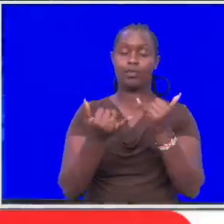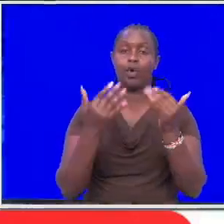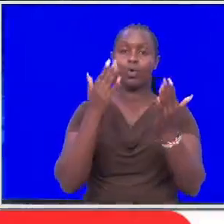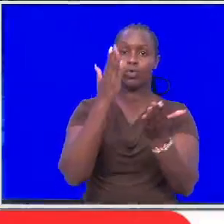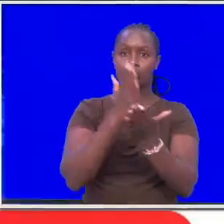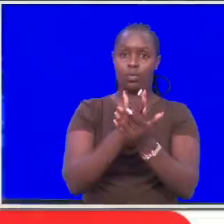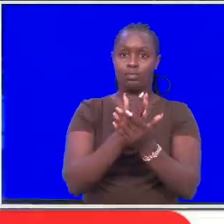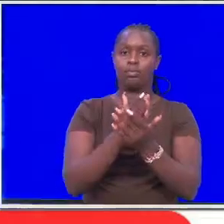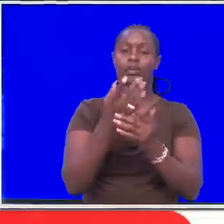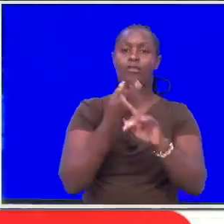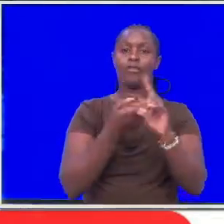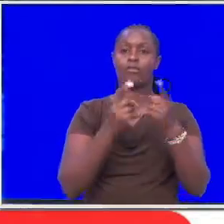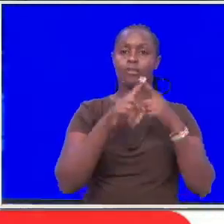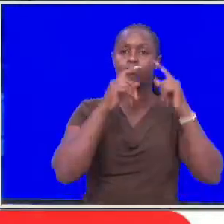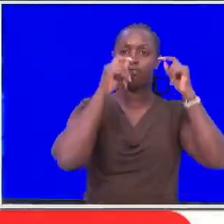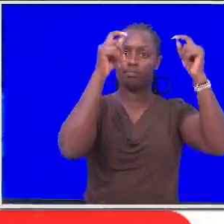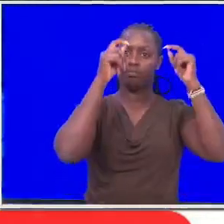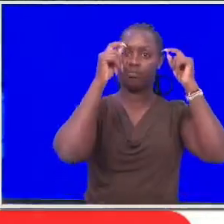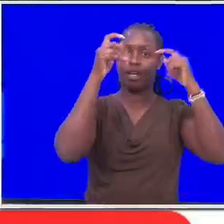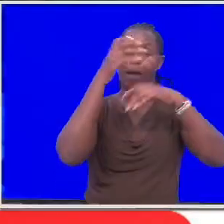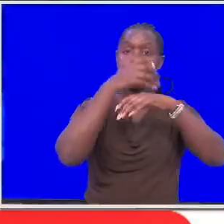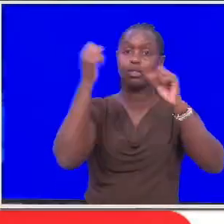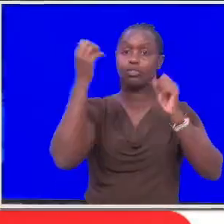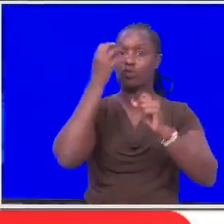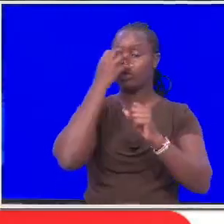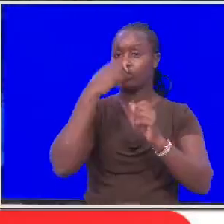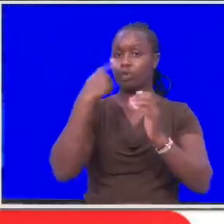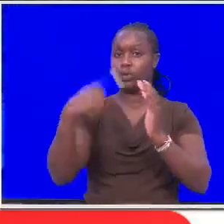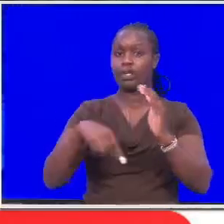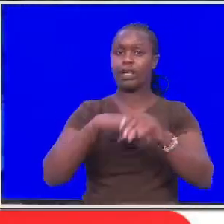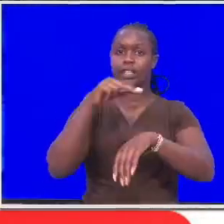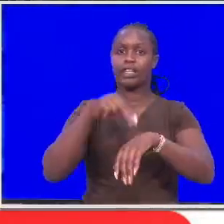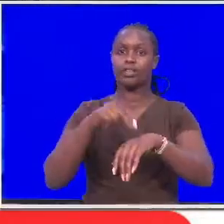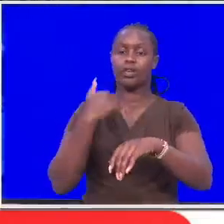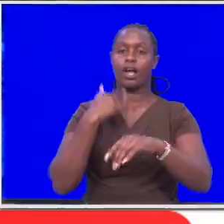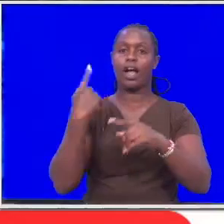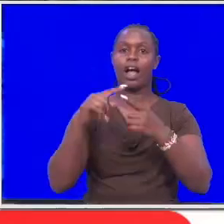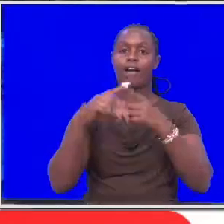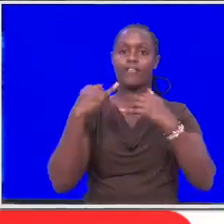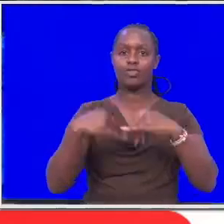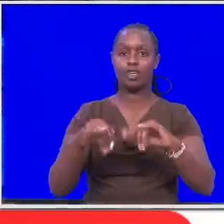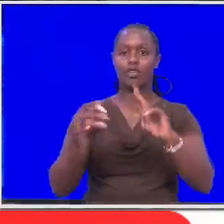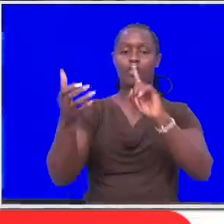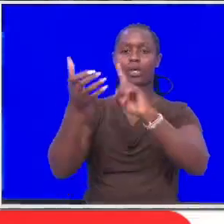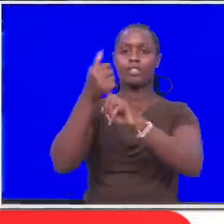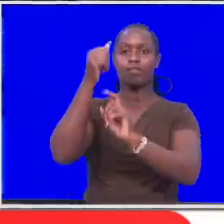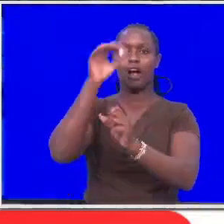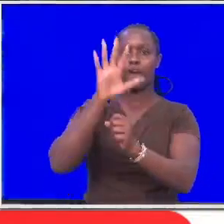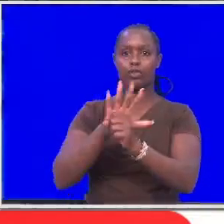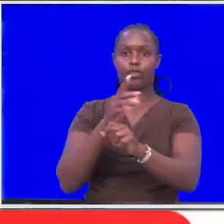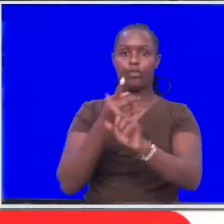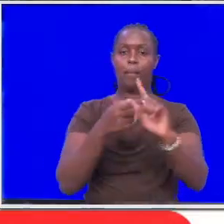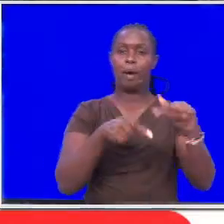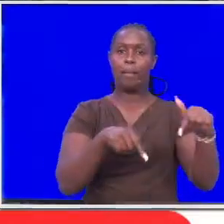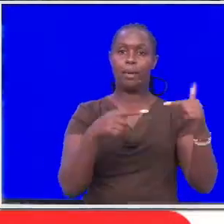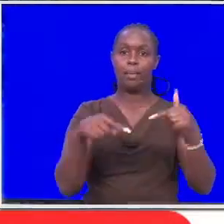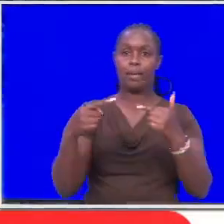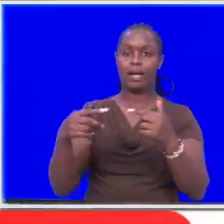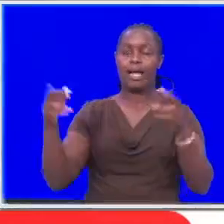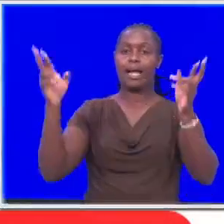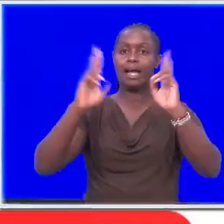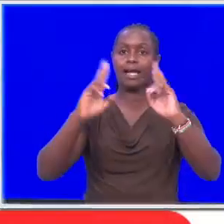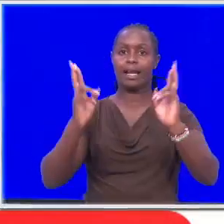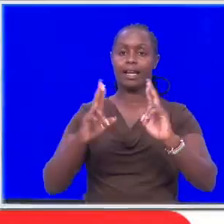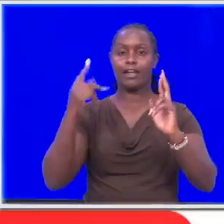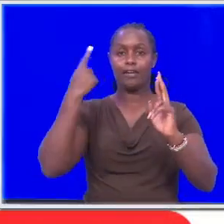half of the year, President Ruto said the nation has overcome the crisis, and he was looking forward to a united country that